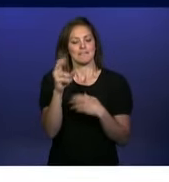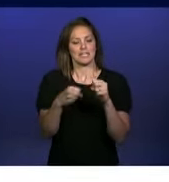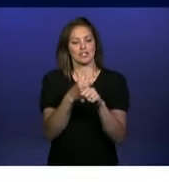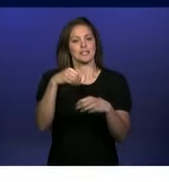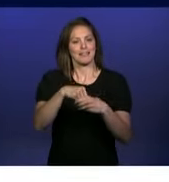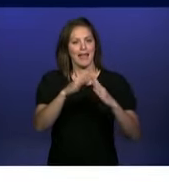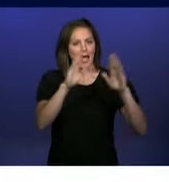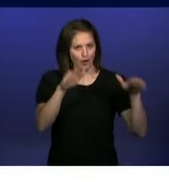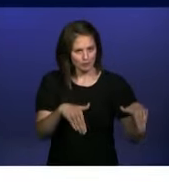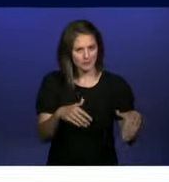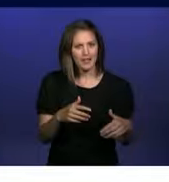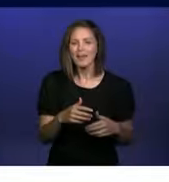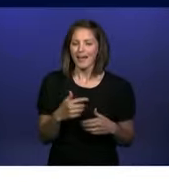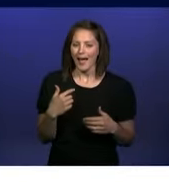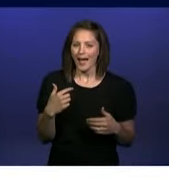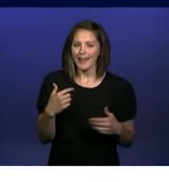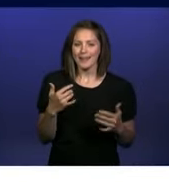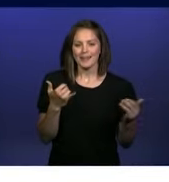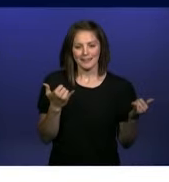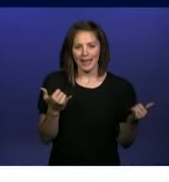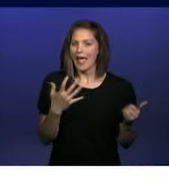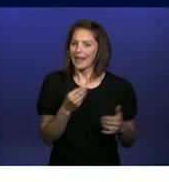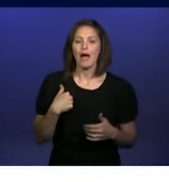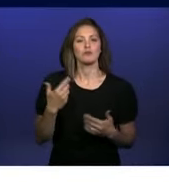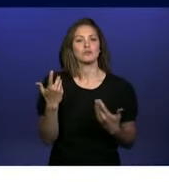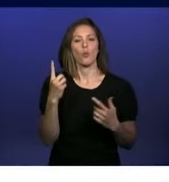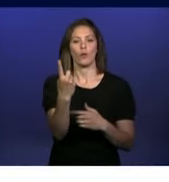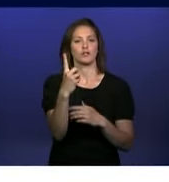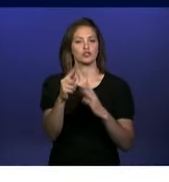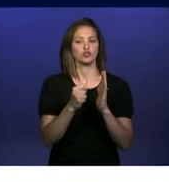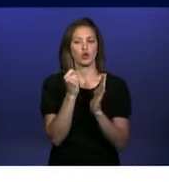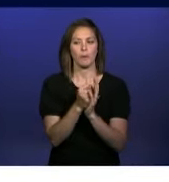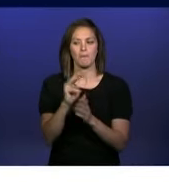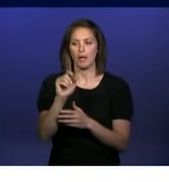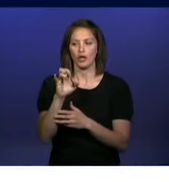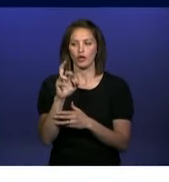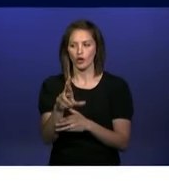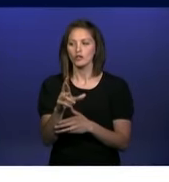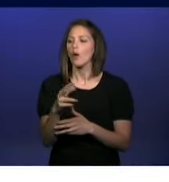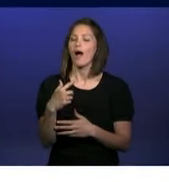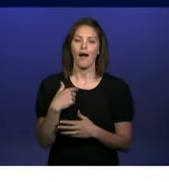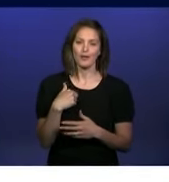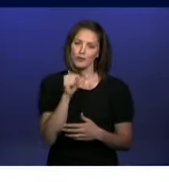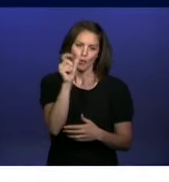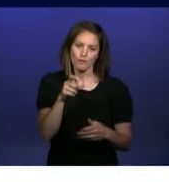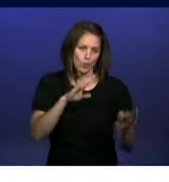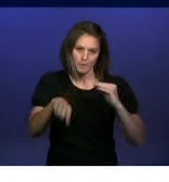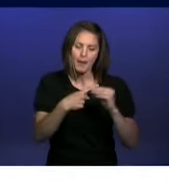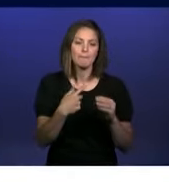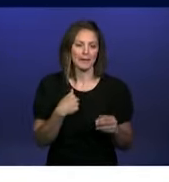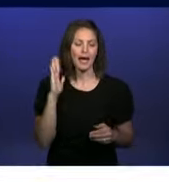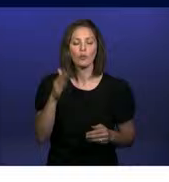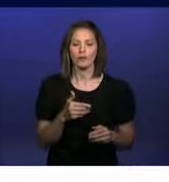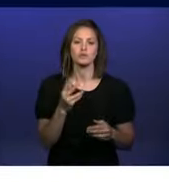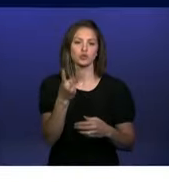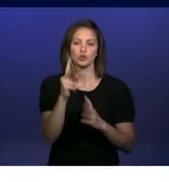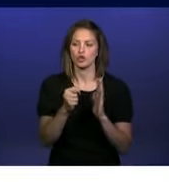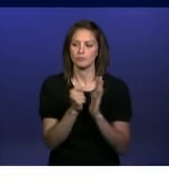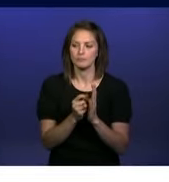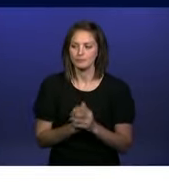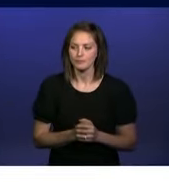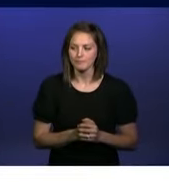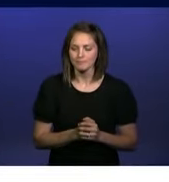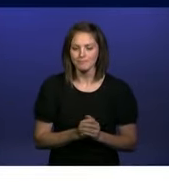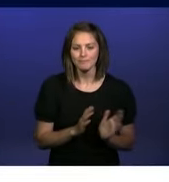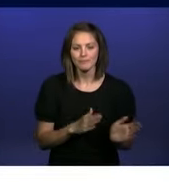worry about me staying too long. Okay, next one comes from Danny Johnson. Will you accept the results of this year's elections across the board, yes or no, Mr. Walton?